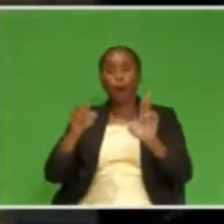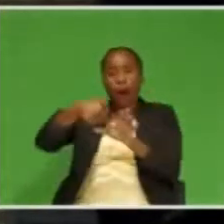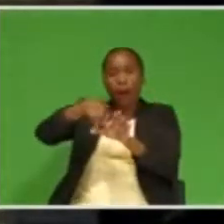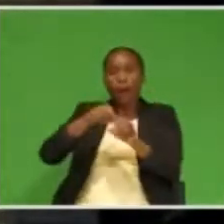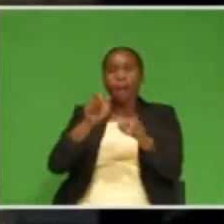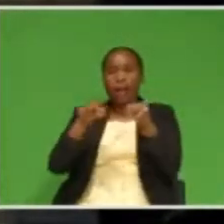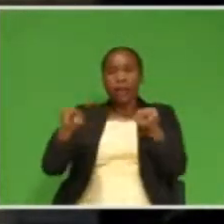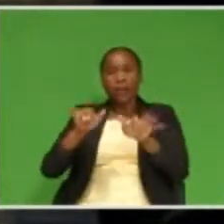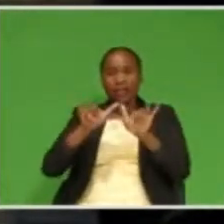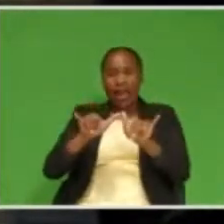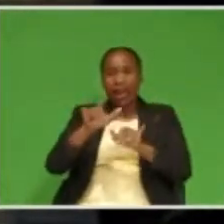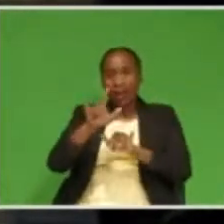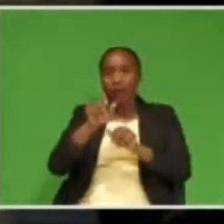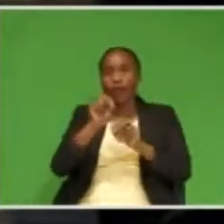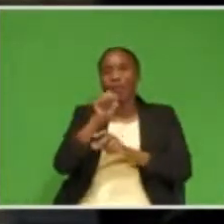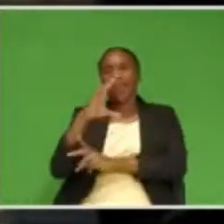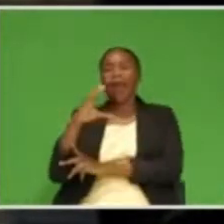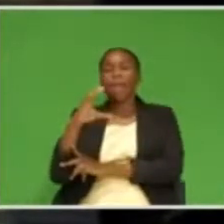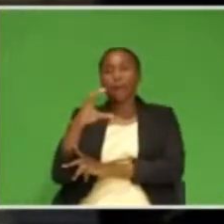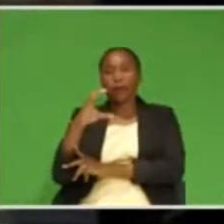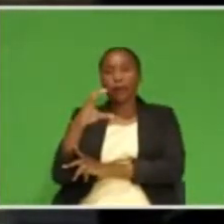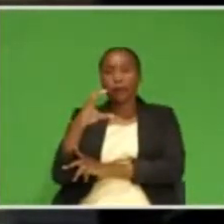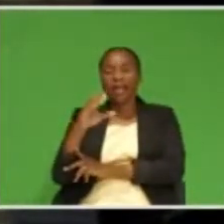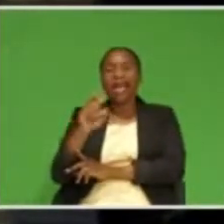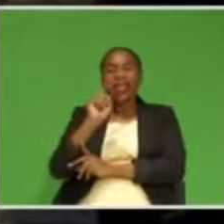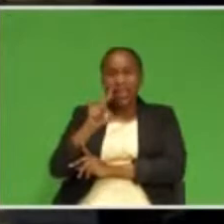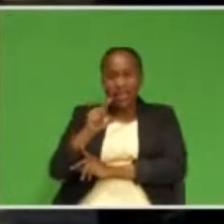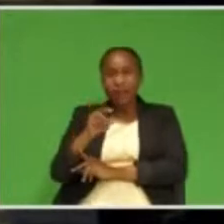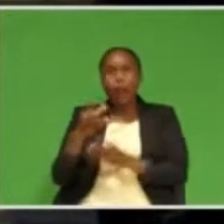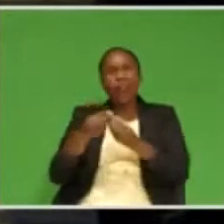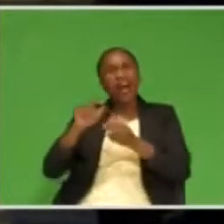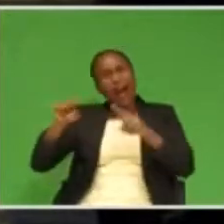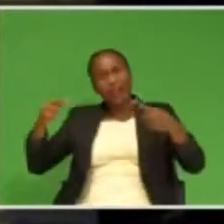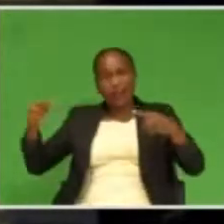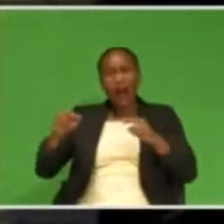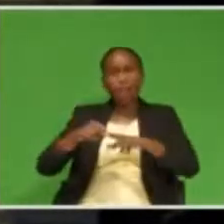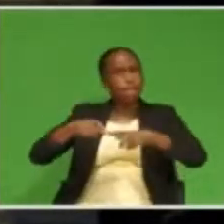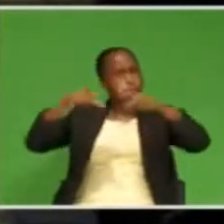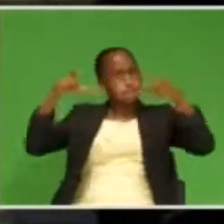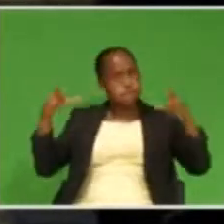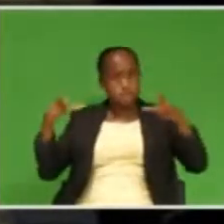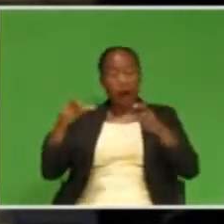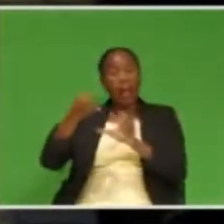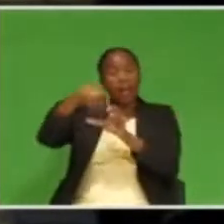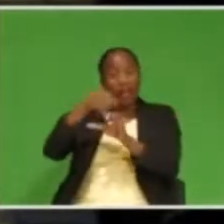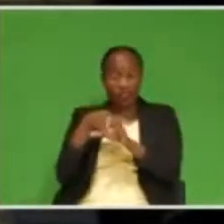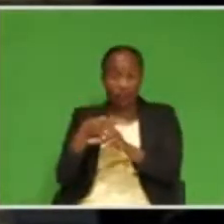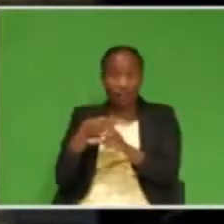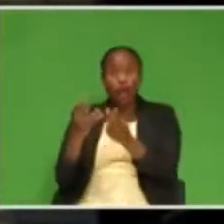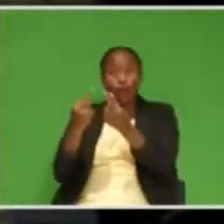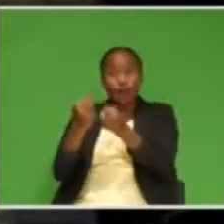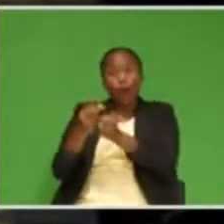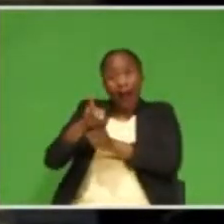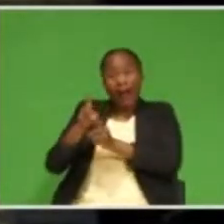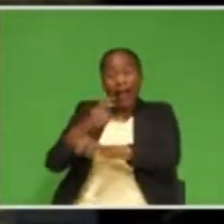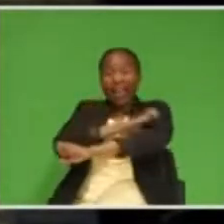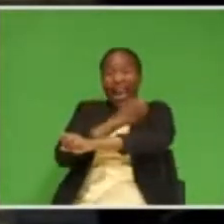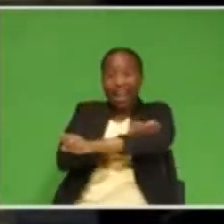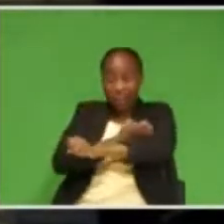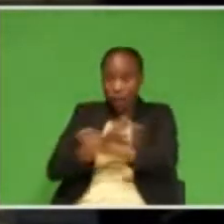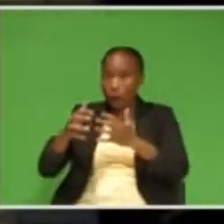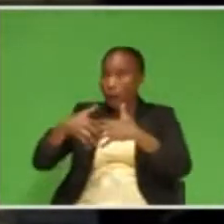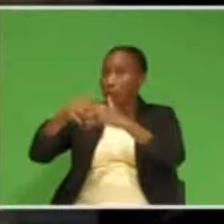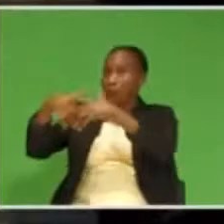Cape. These and other massive investments in renewable energy will create jobs and stimulate